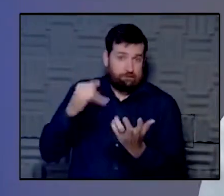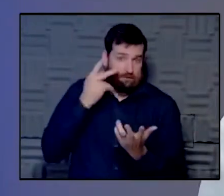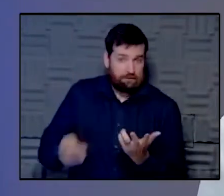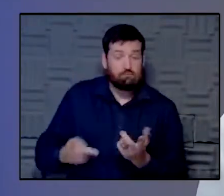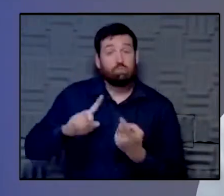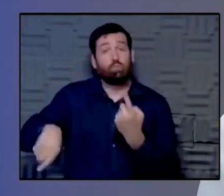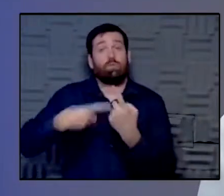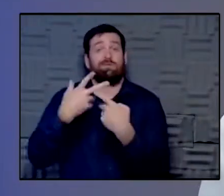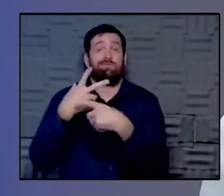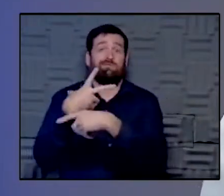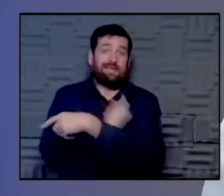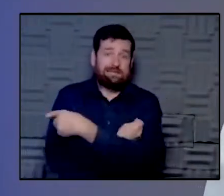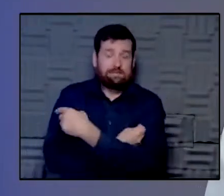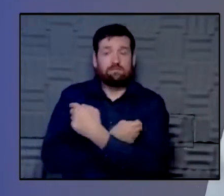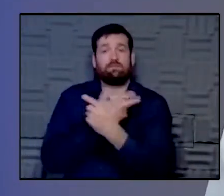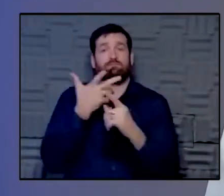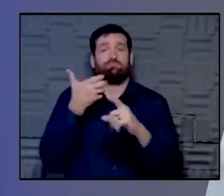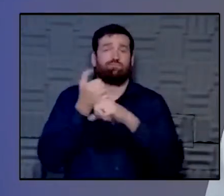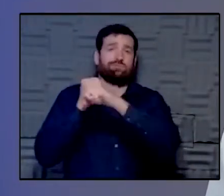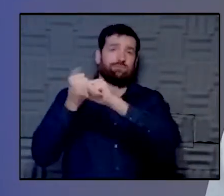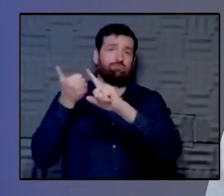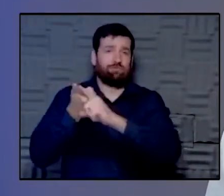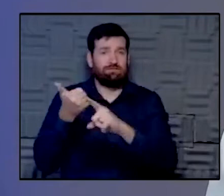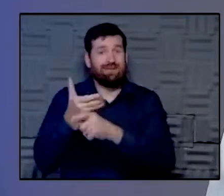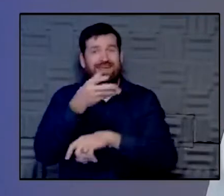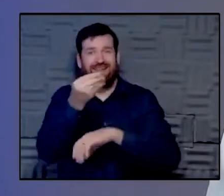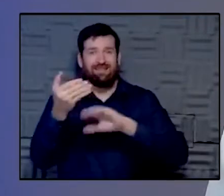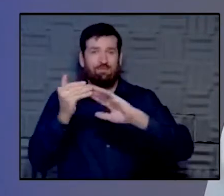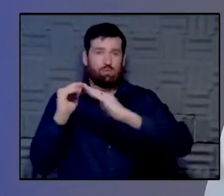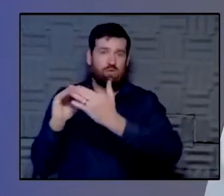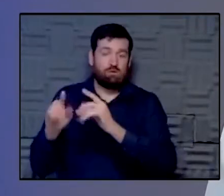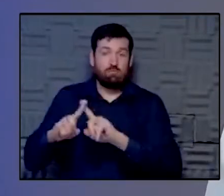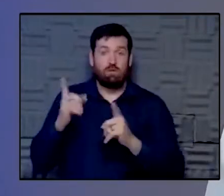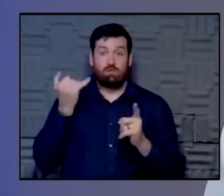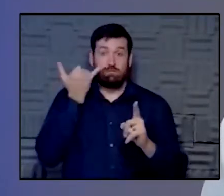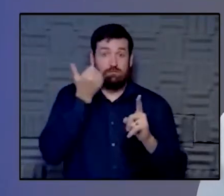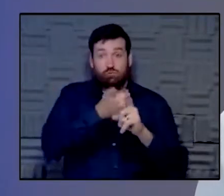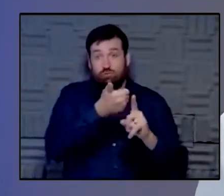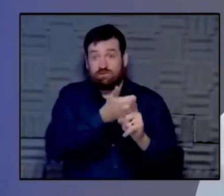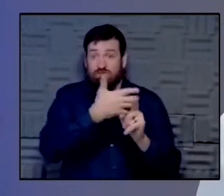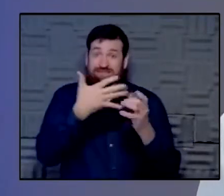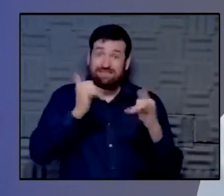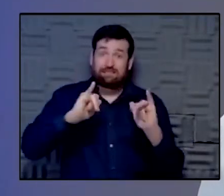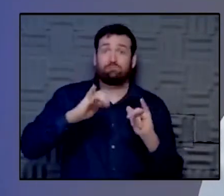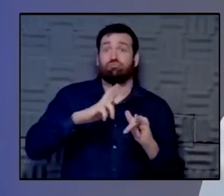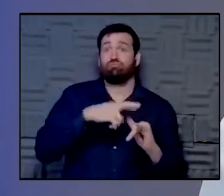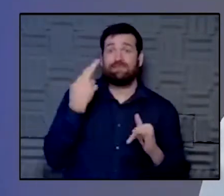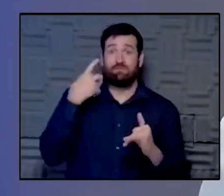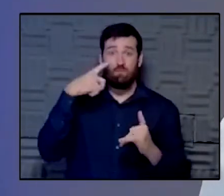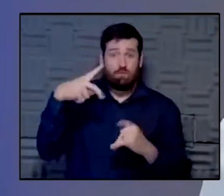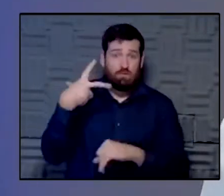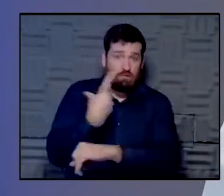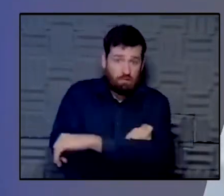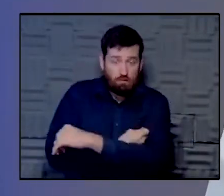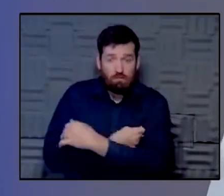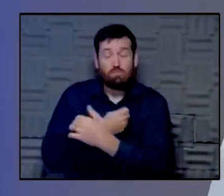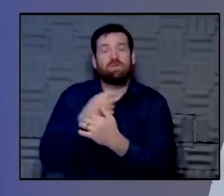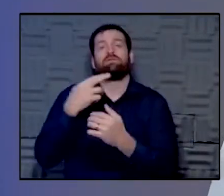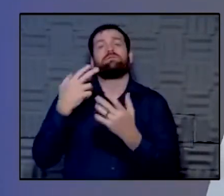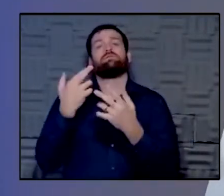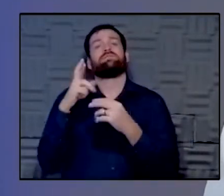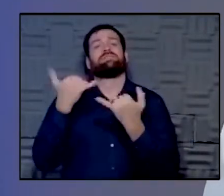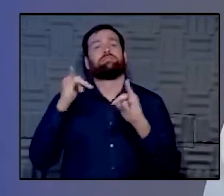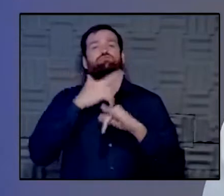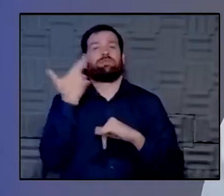vaccinated, you protect yourself, you protect your community. But if you remain susceptible to the disease, you have a good likelihood of getting